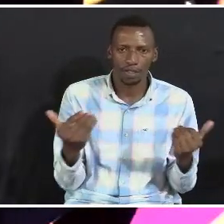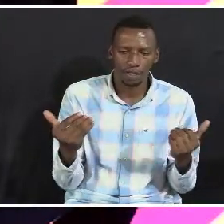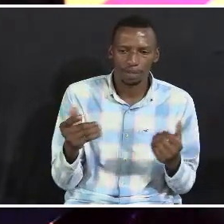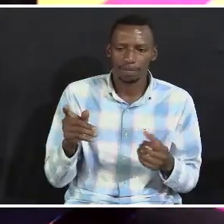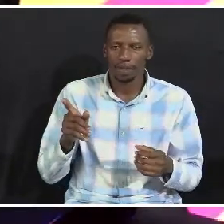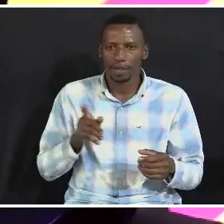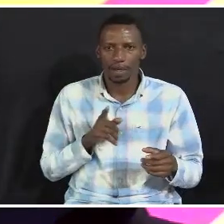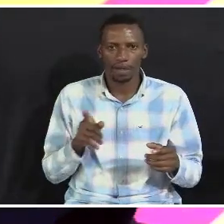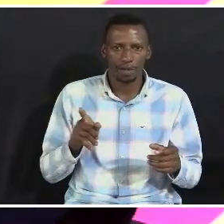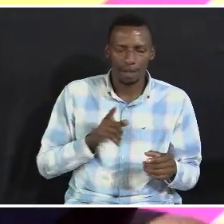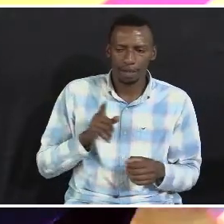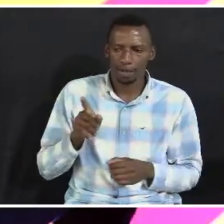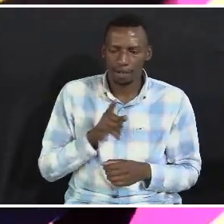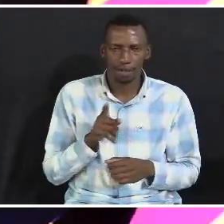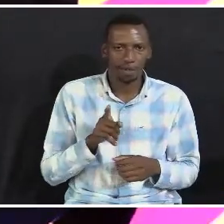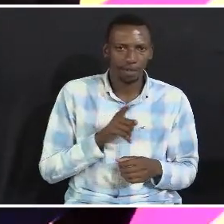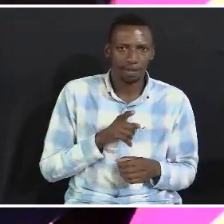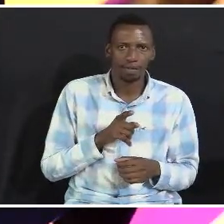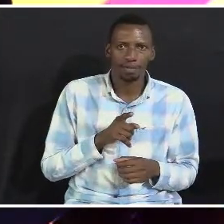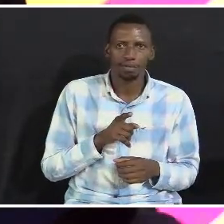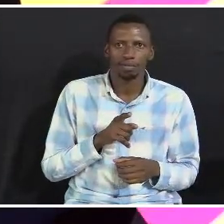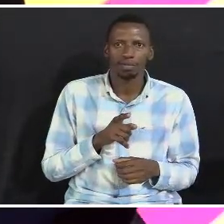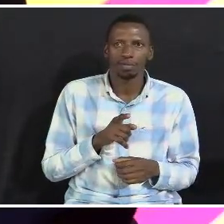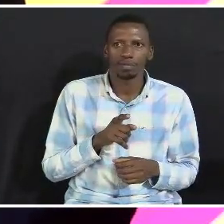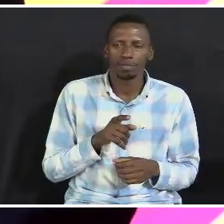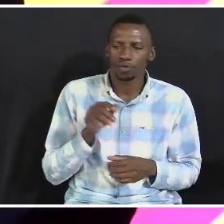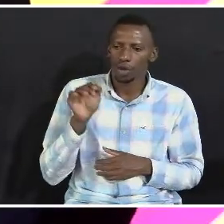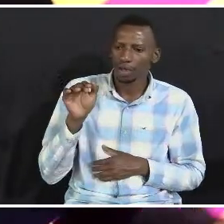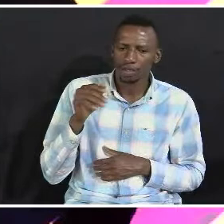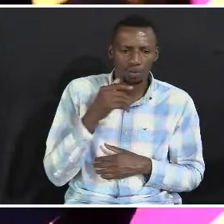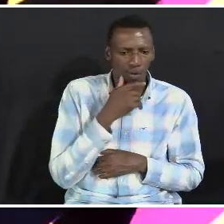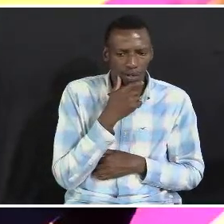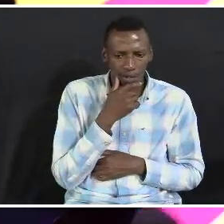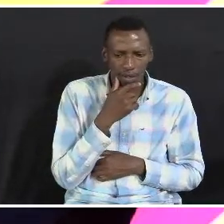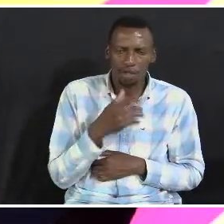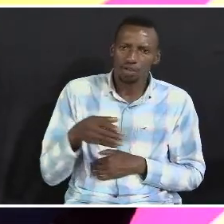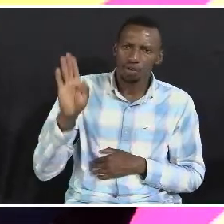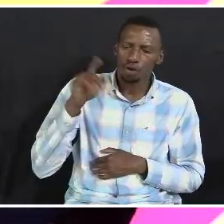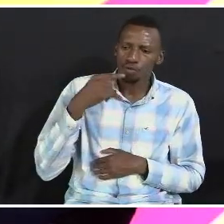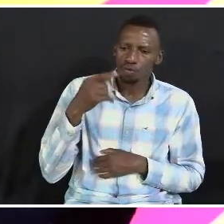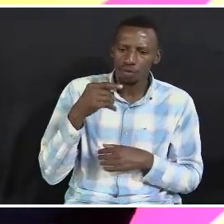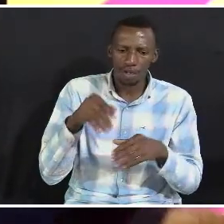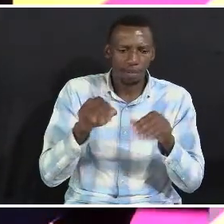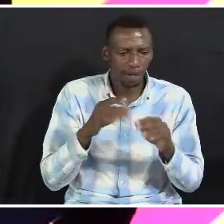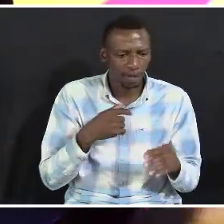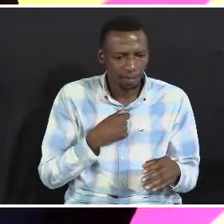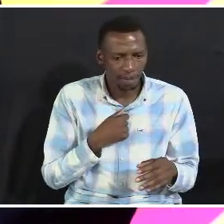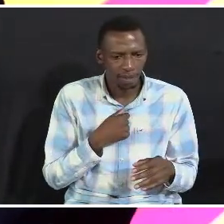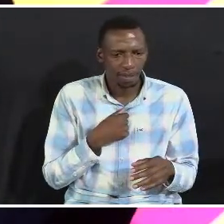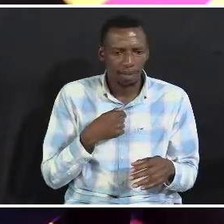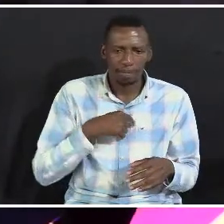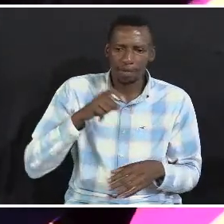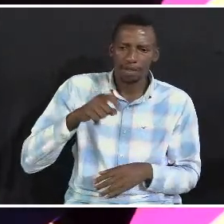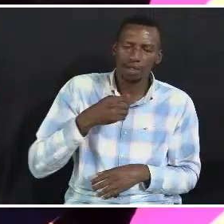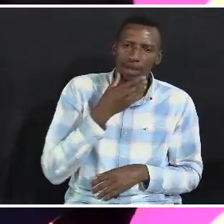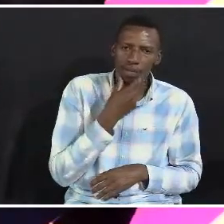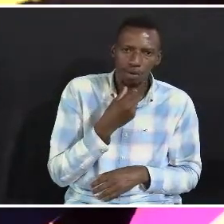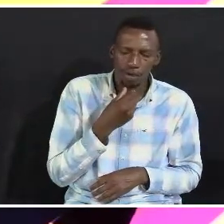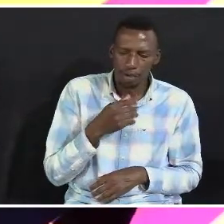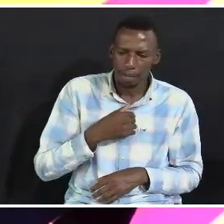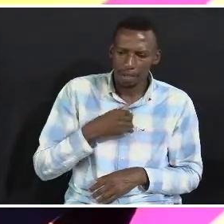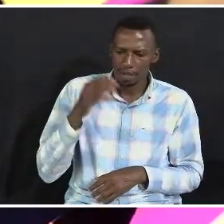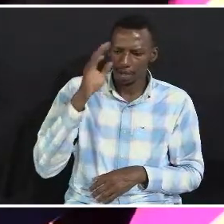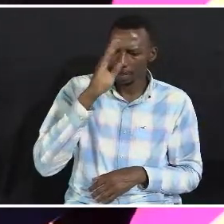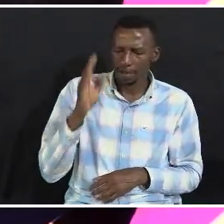running around, God, who will bear me? I need a boy who will bear me. I have never